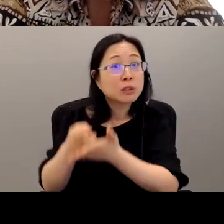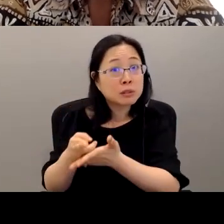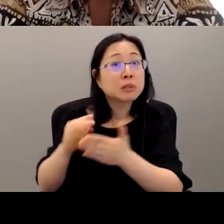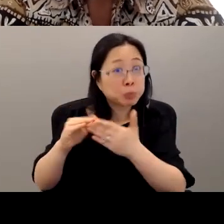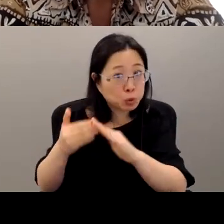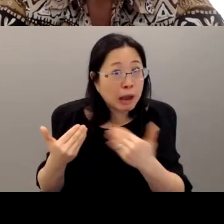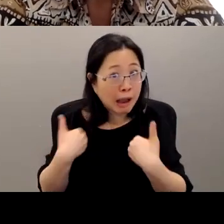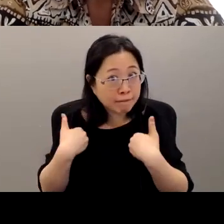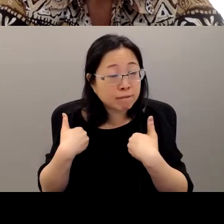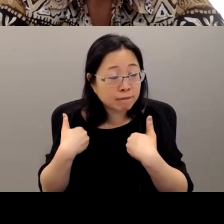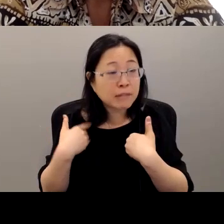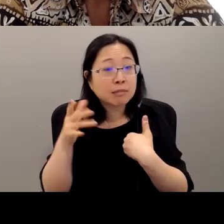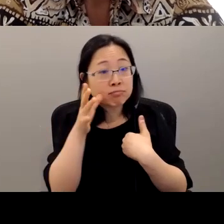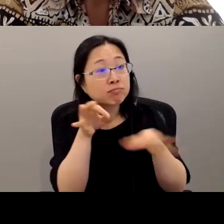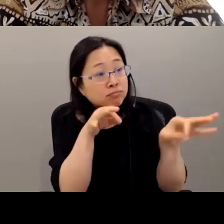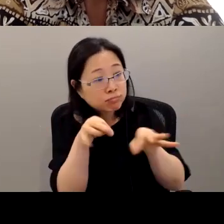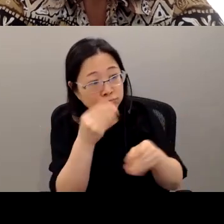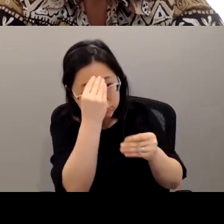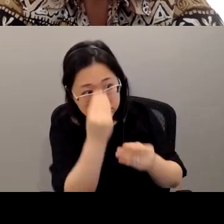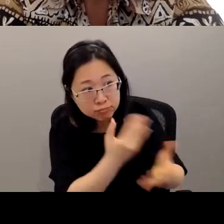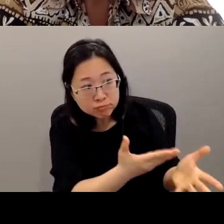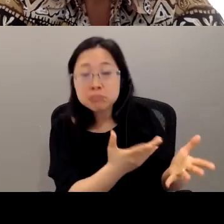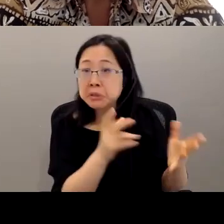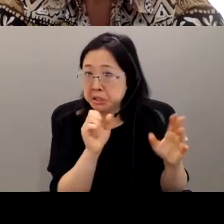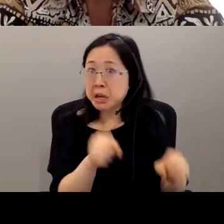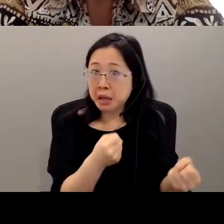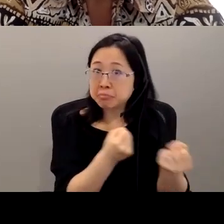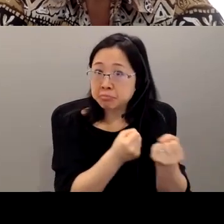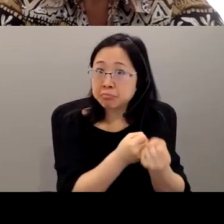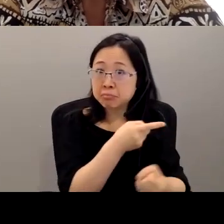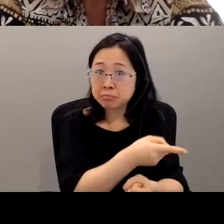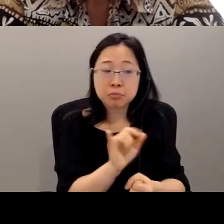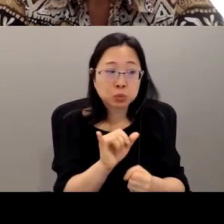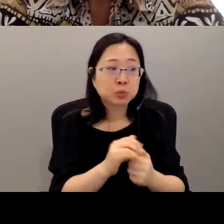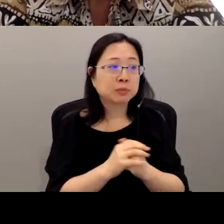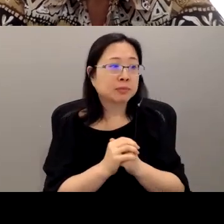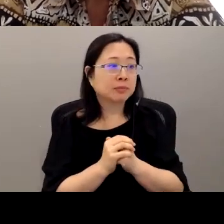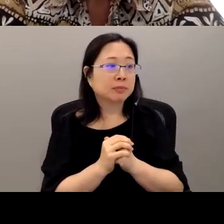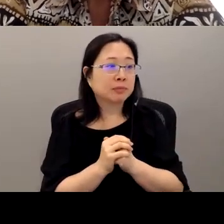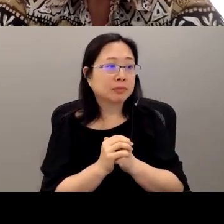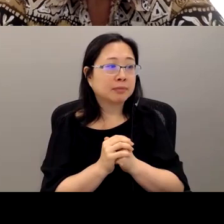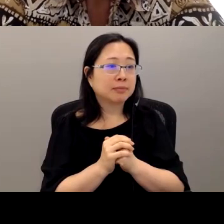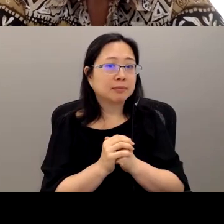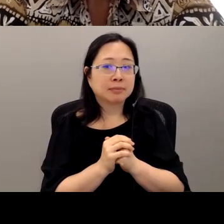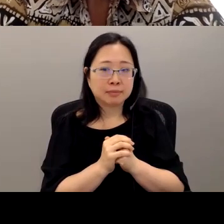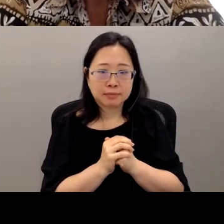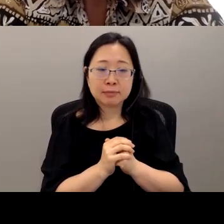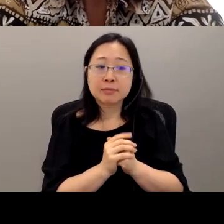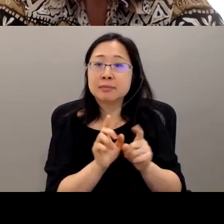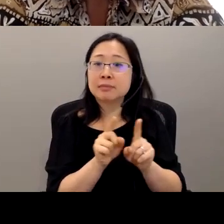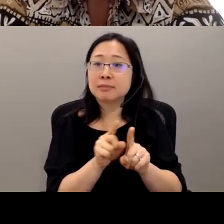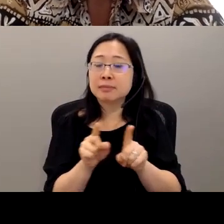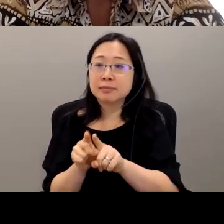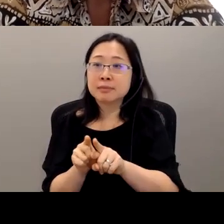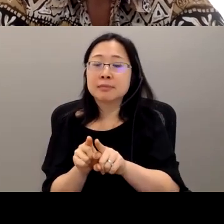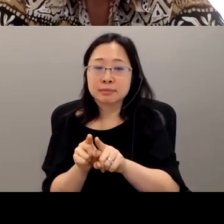them in providing some support for them throughout the process. So we also ask if we